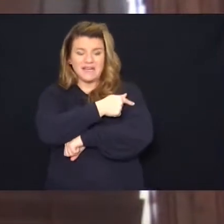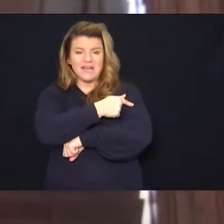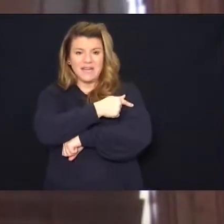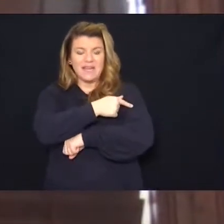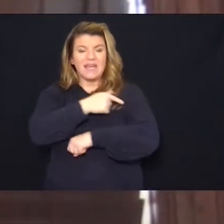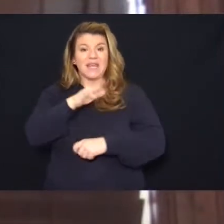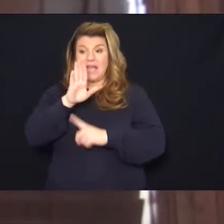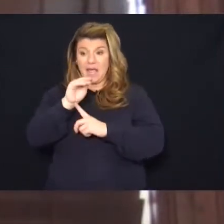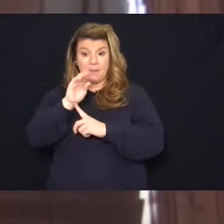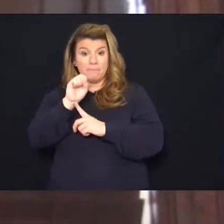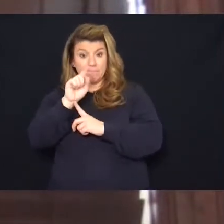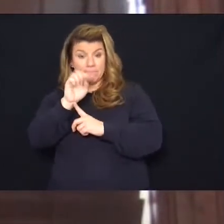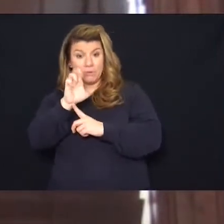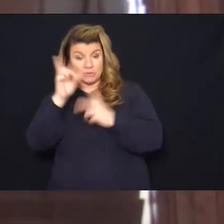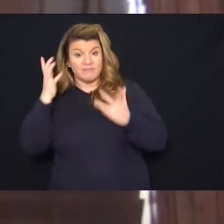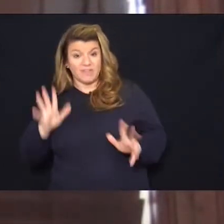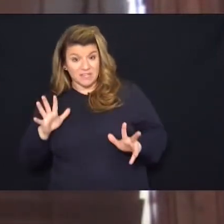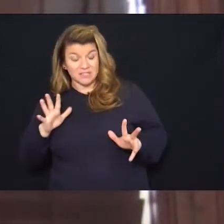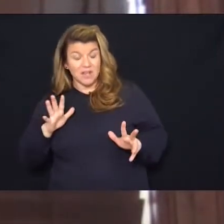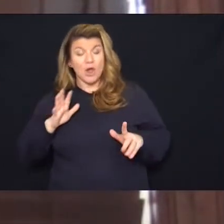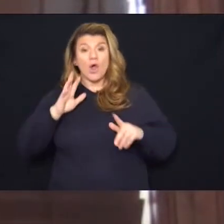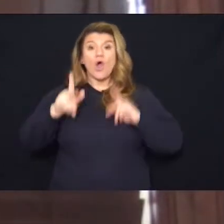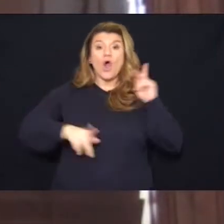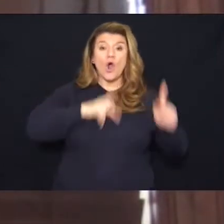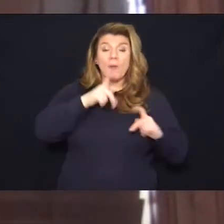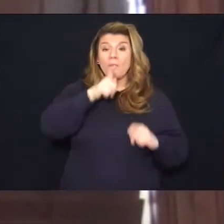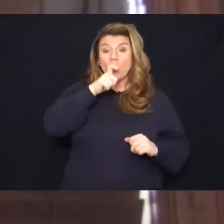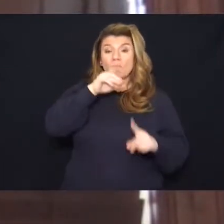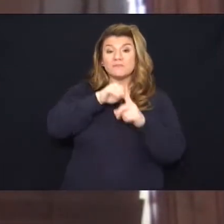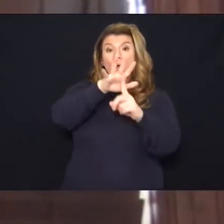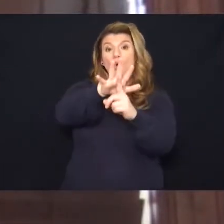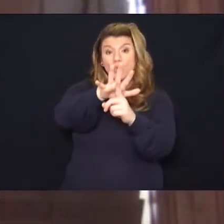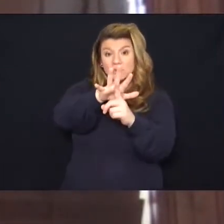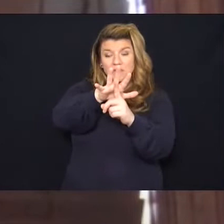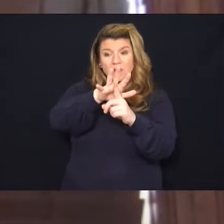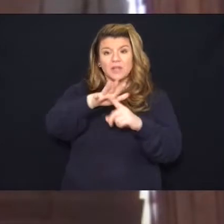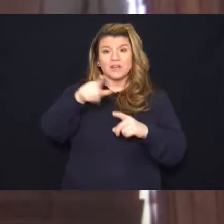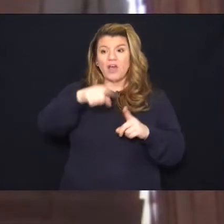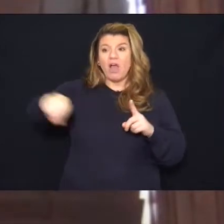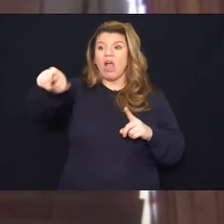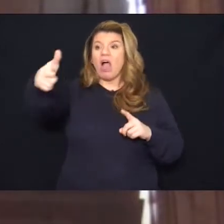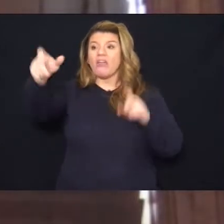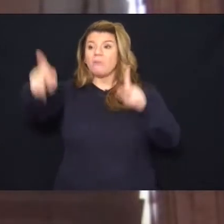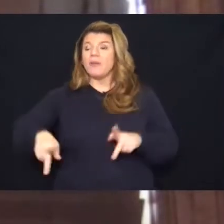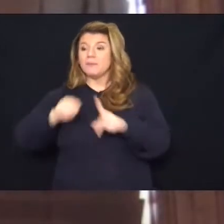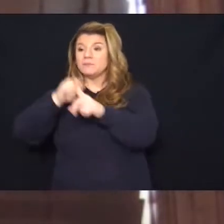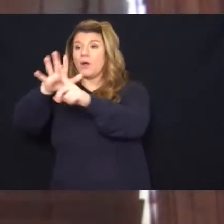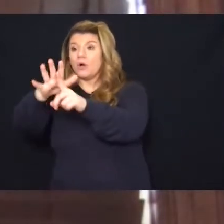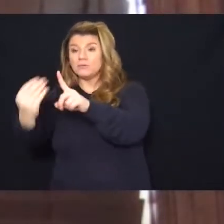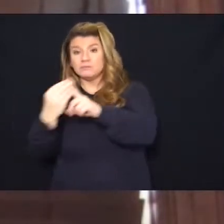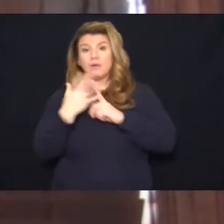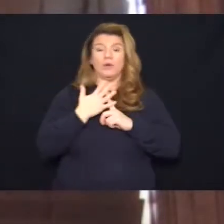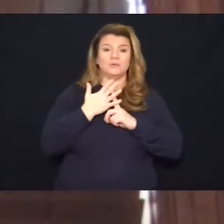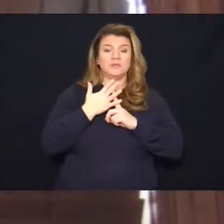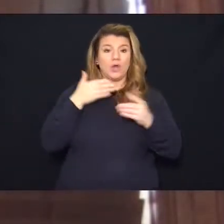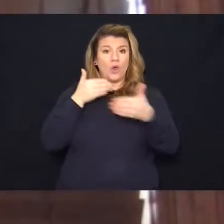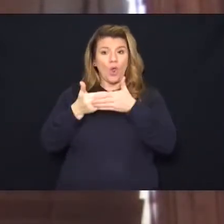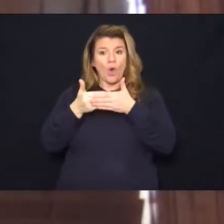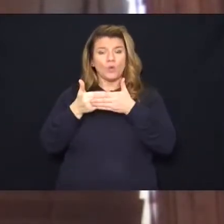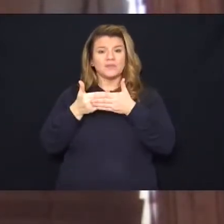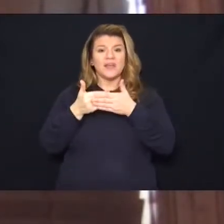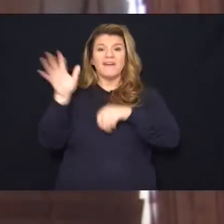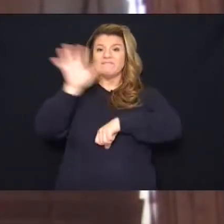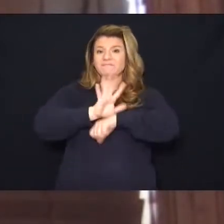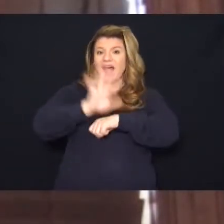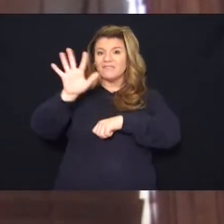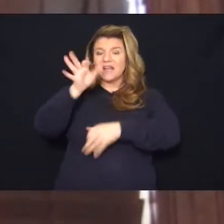and boosted, or people who are exposed to people with COVID-19 closely, to 5 days